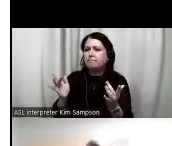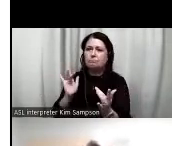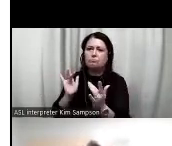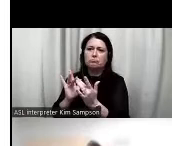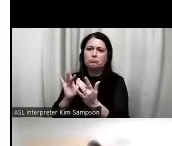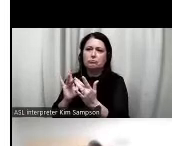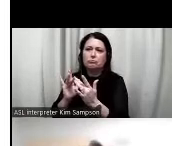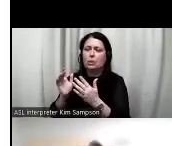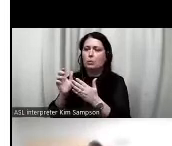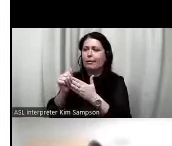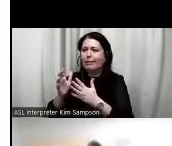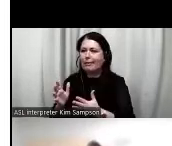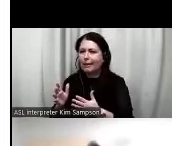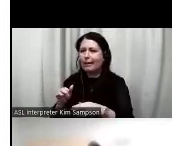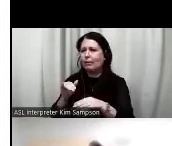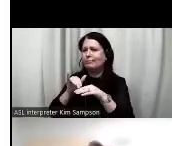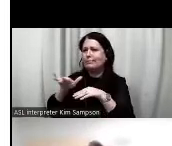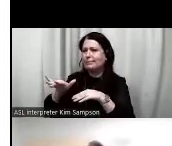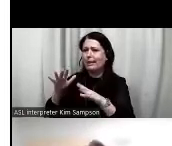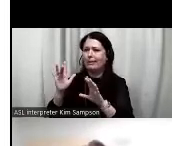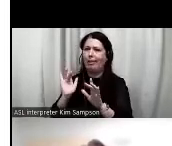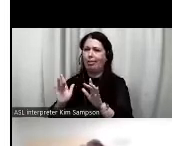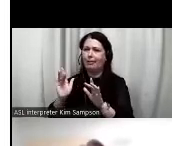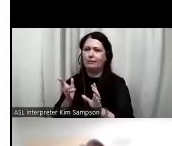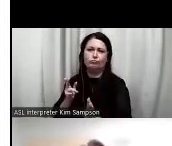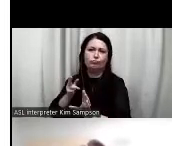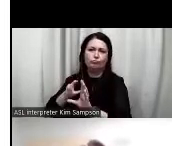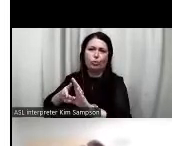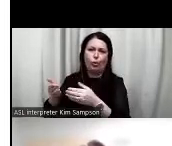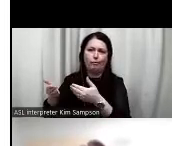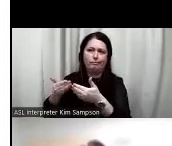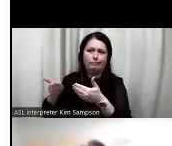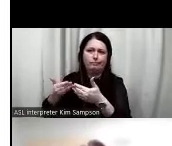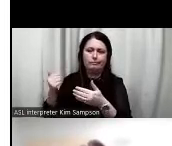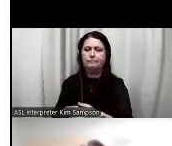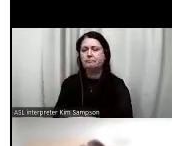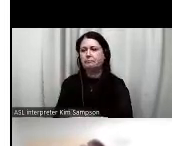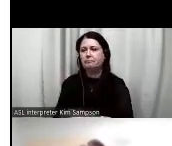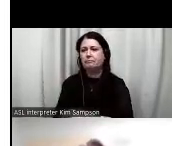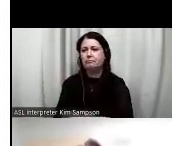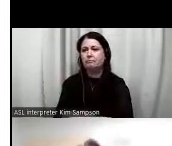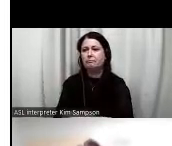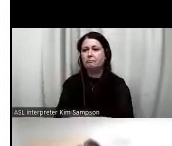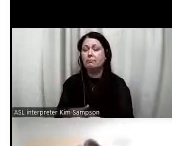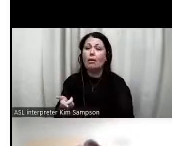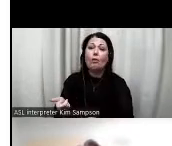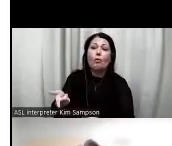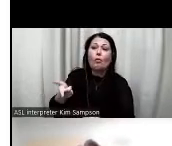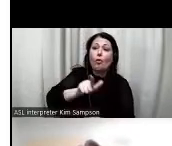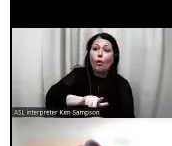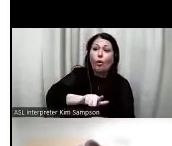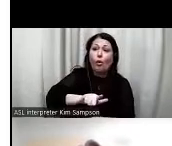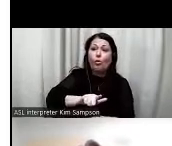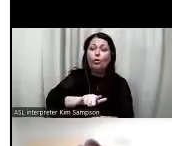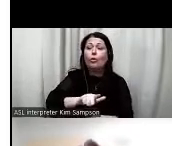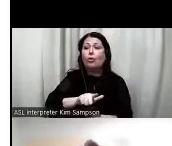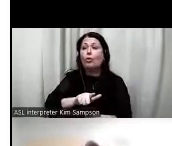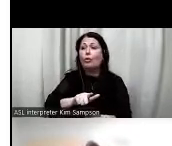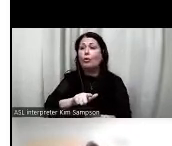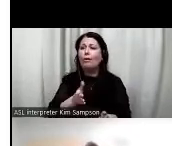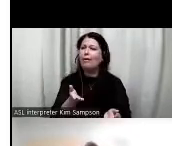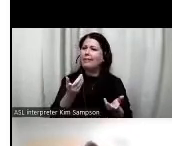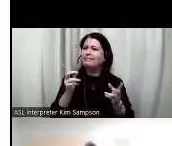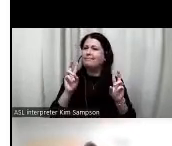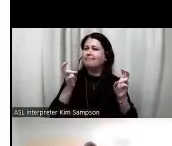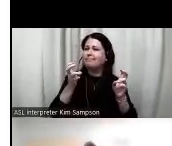with the facilitator so they can send you the link to the virtual group. There are some that are